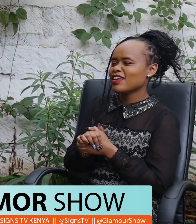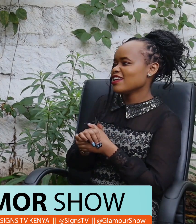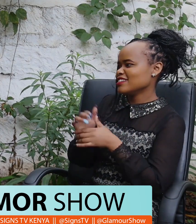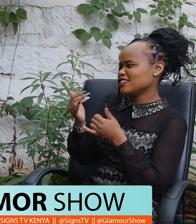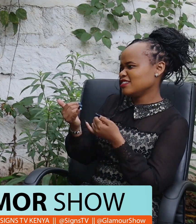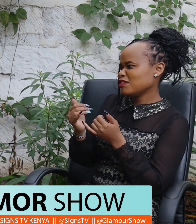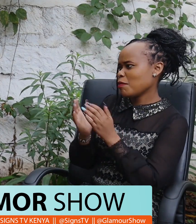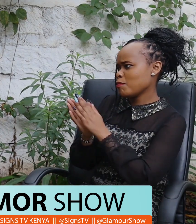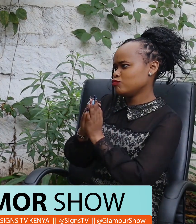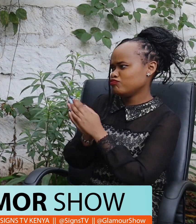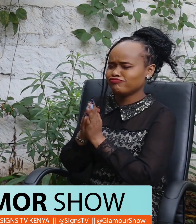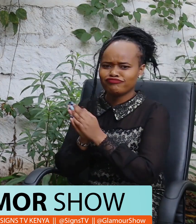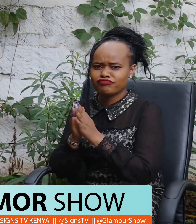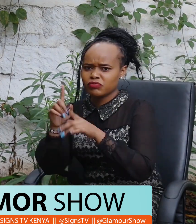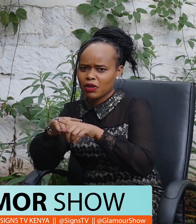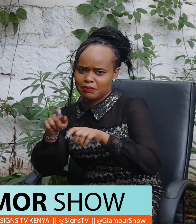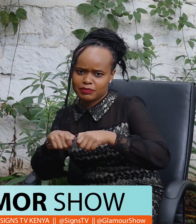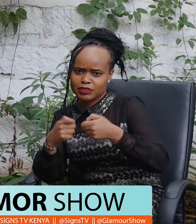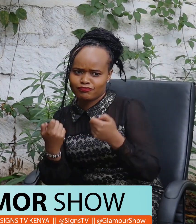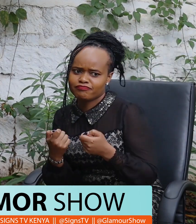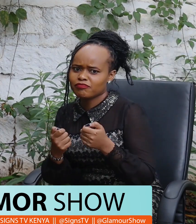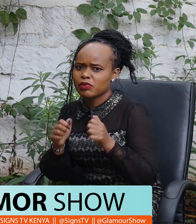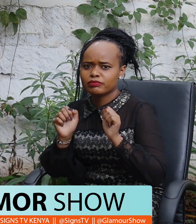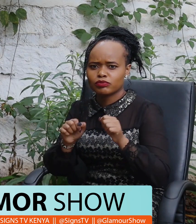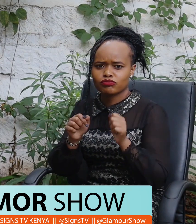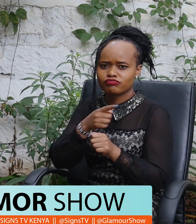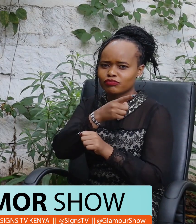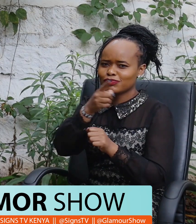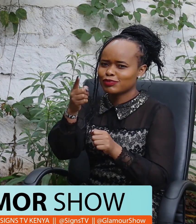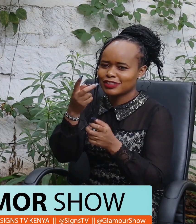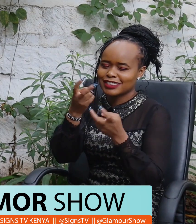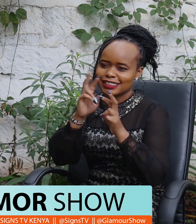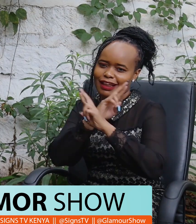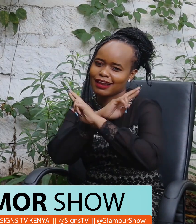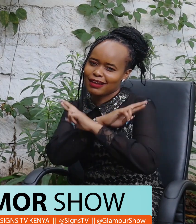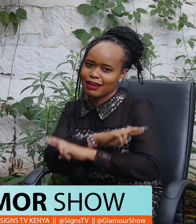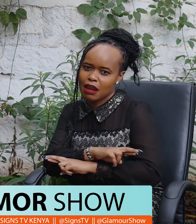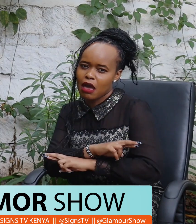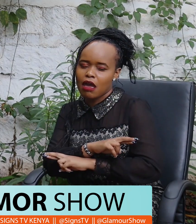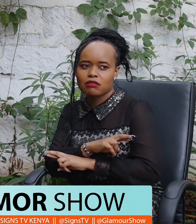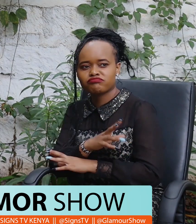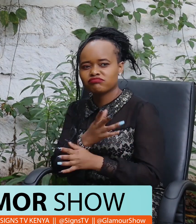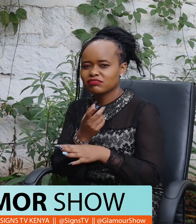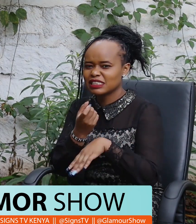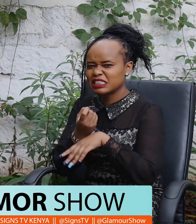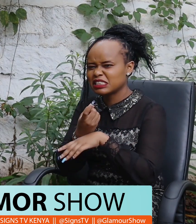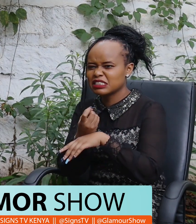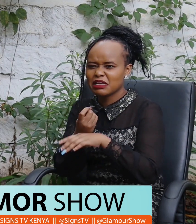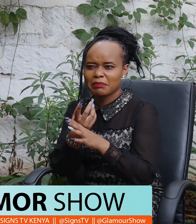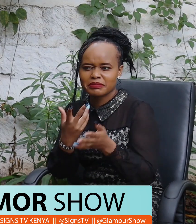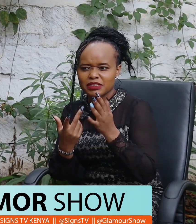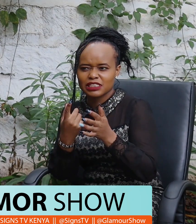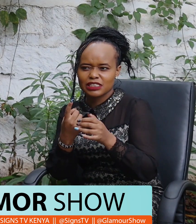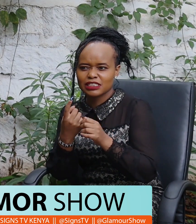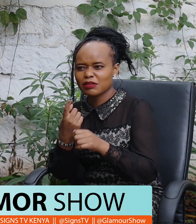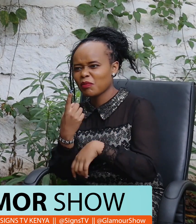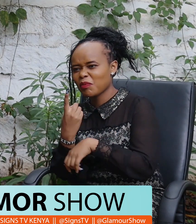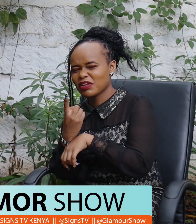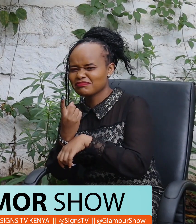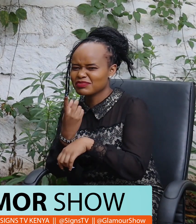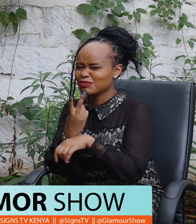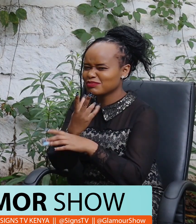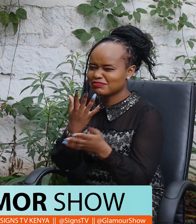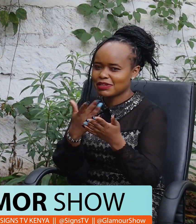Wow, I really feel happy from everything that you have just discussed. And I know you've been sharing a lot. Allow us to take this short break and then you're going to be